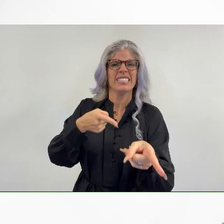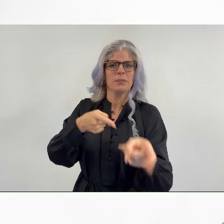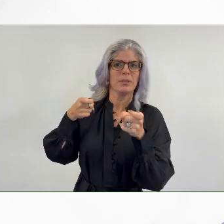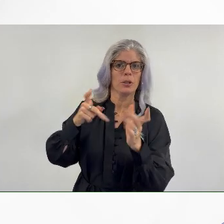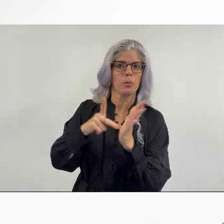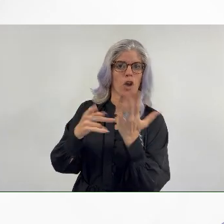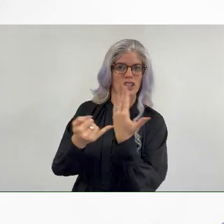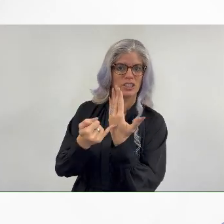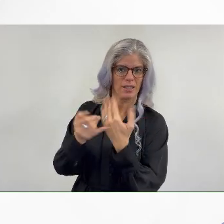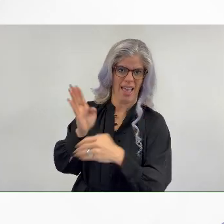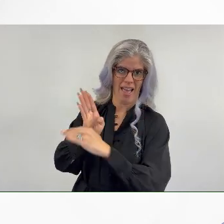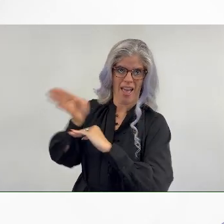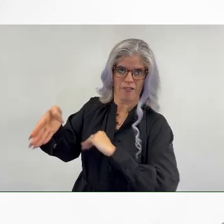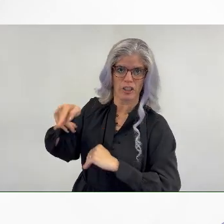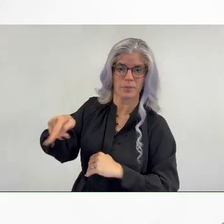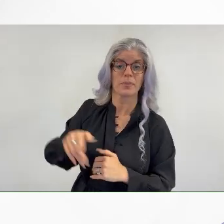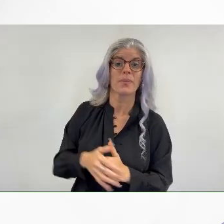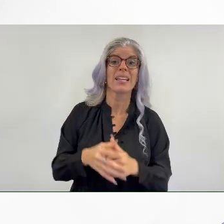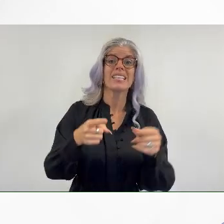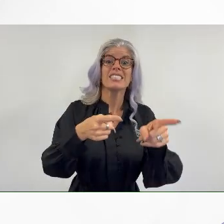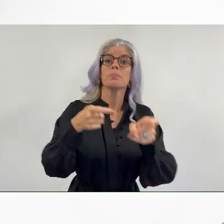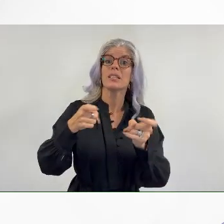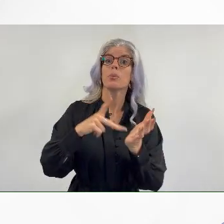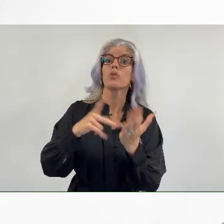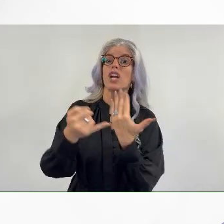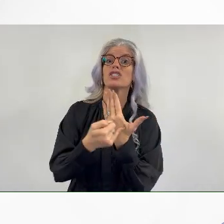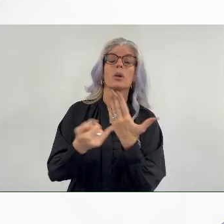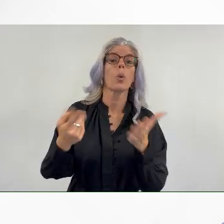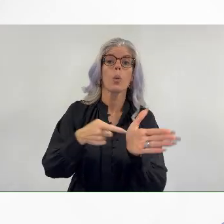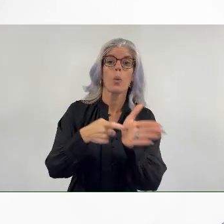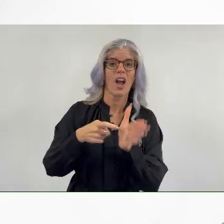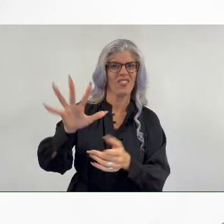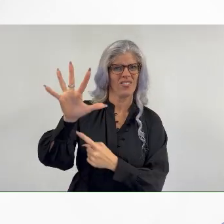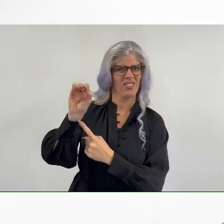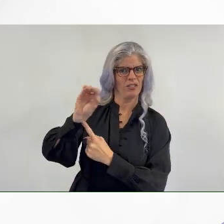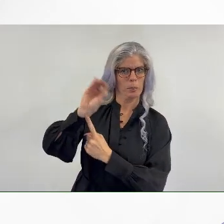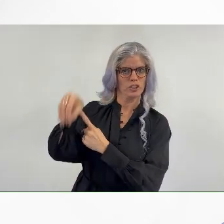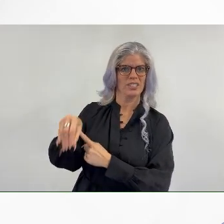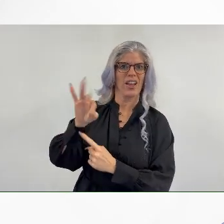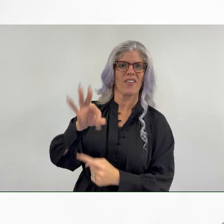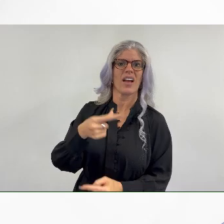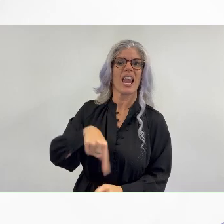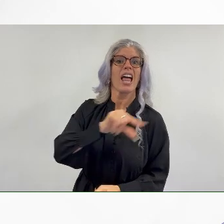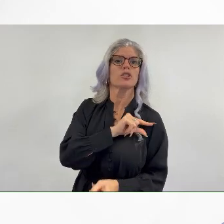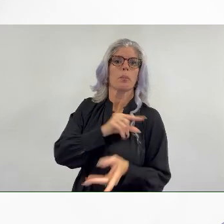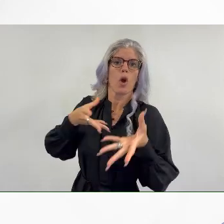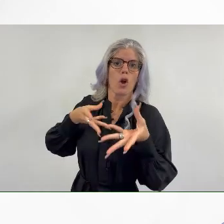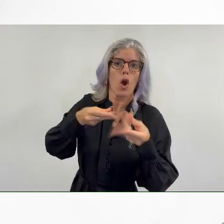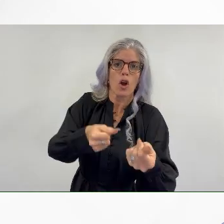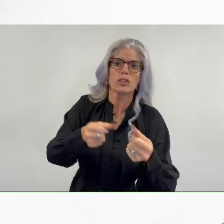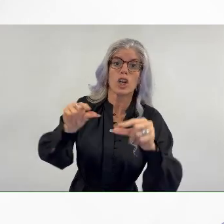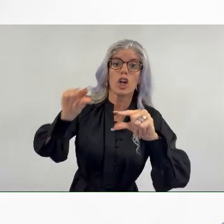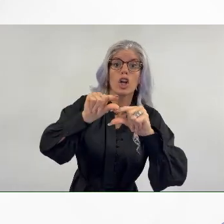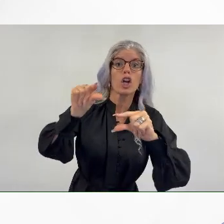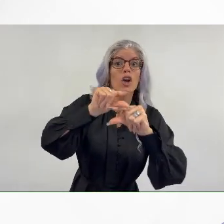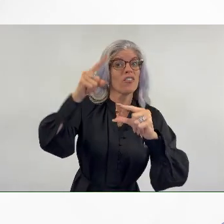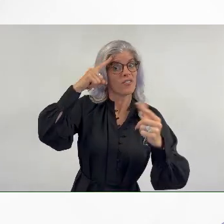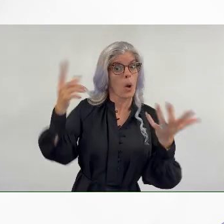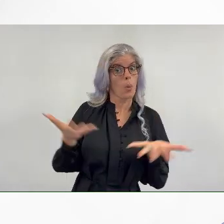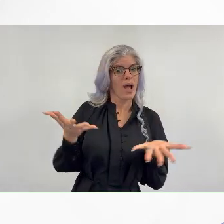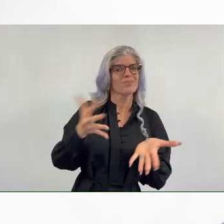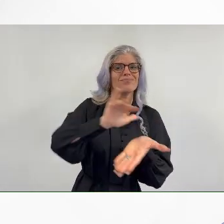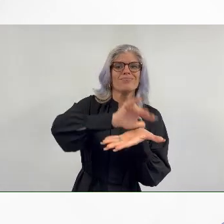B. Only projects totaling $1 million or greater, or large projects, can be processed through the expedited project